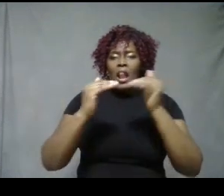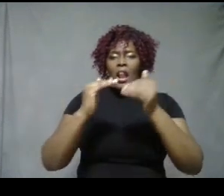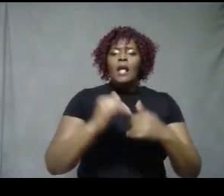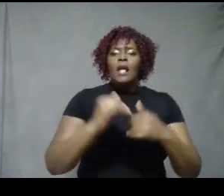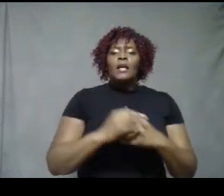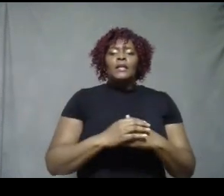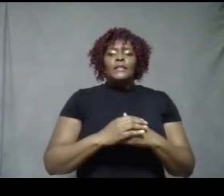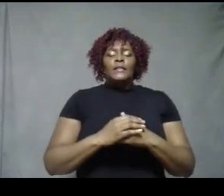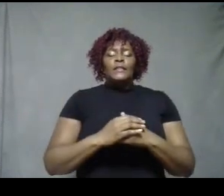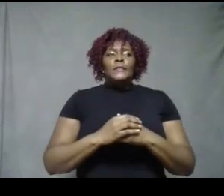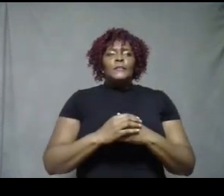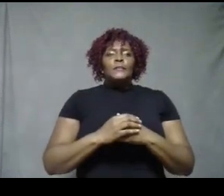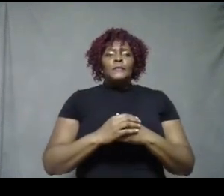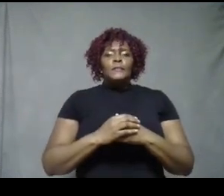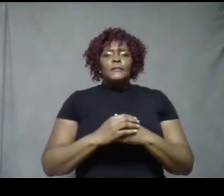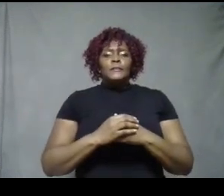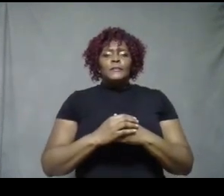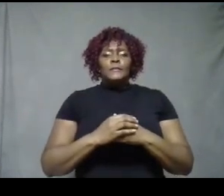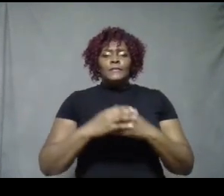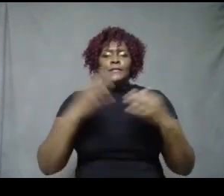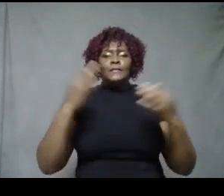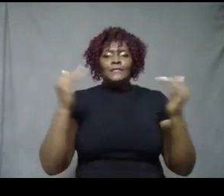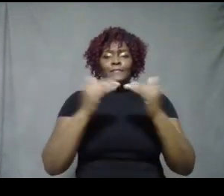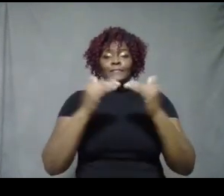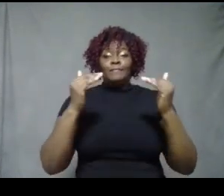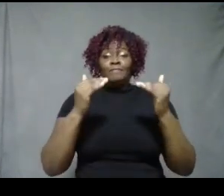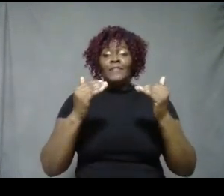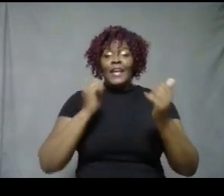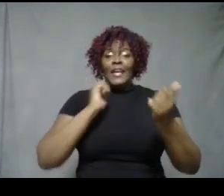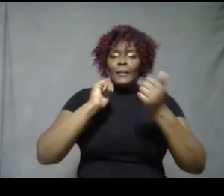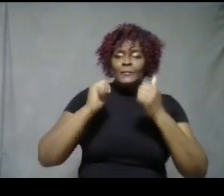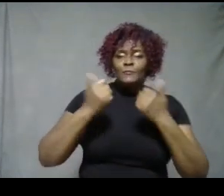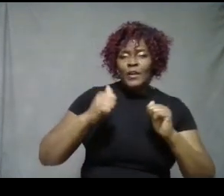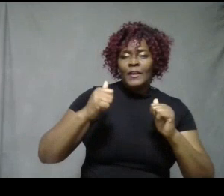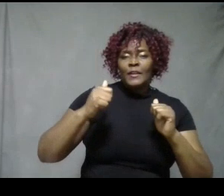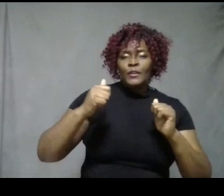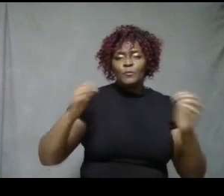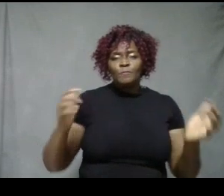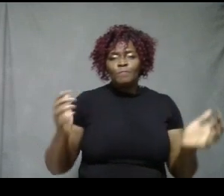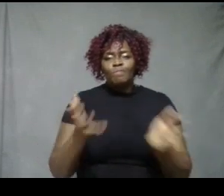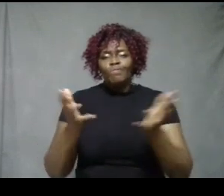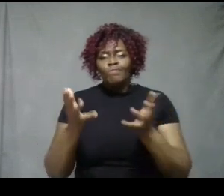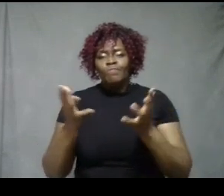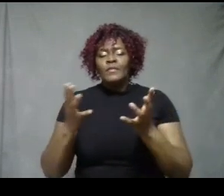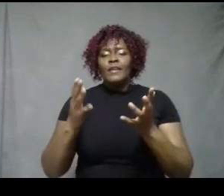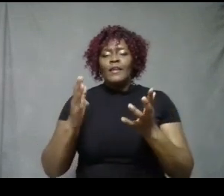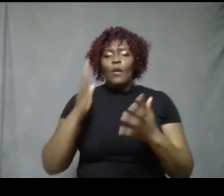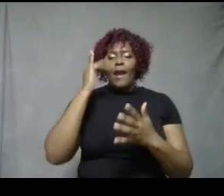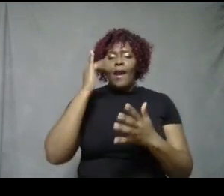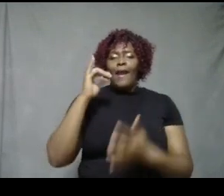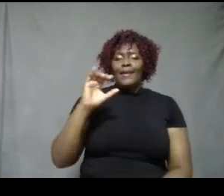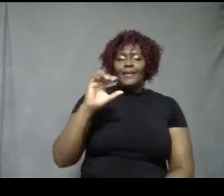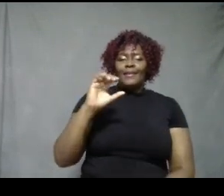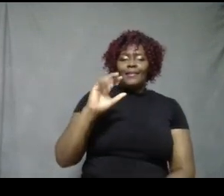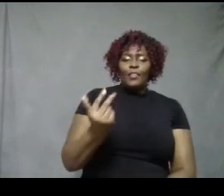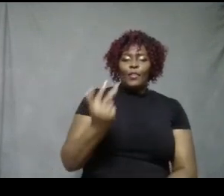championing for 13-year-old Stanley Dell Davis III. And on